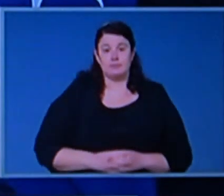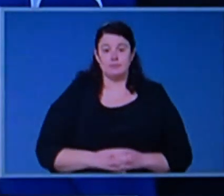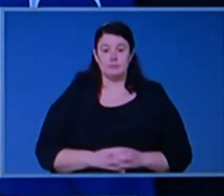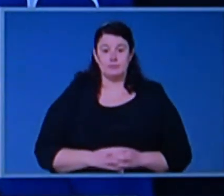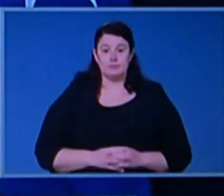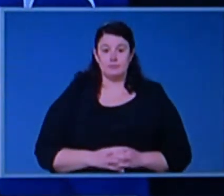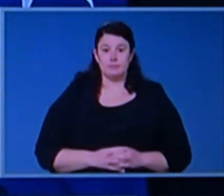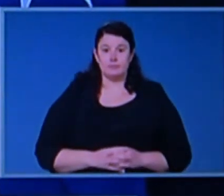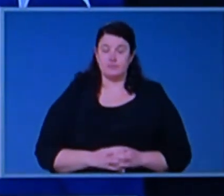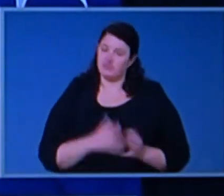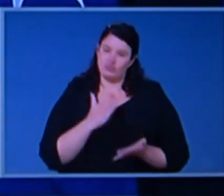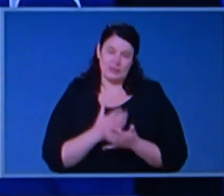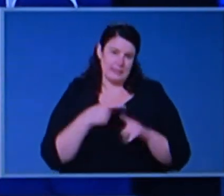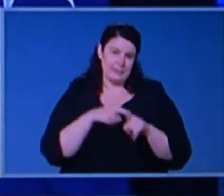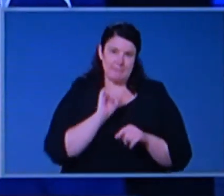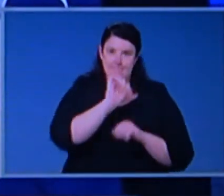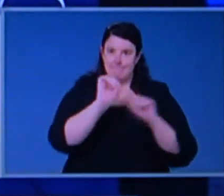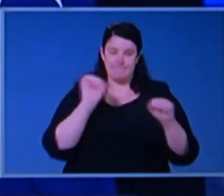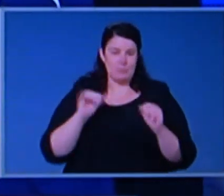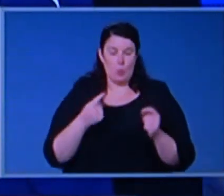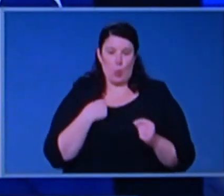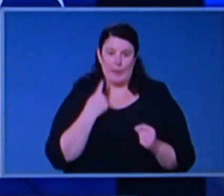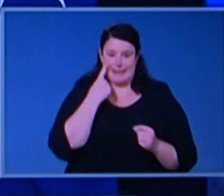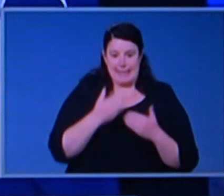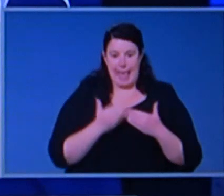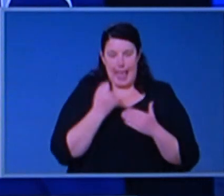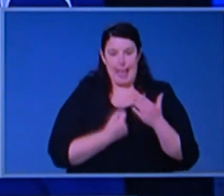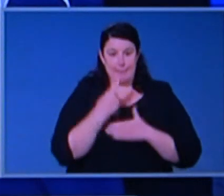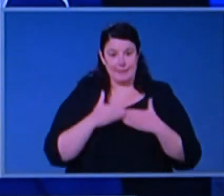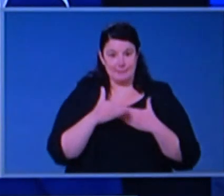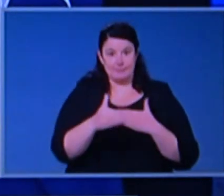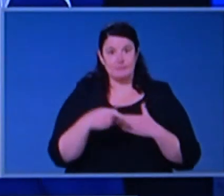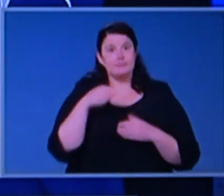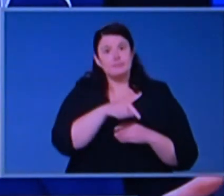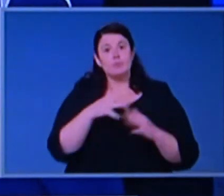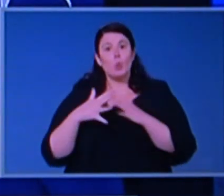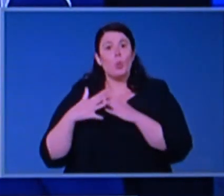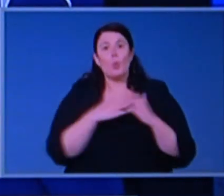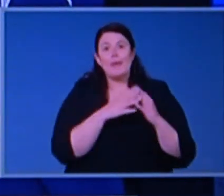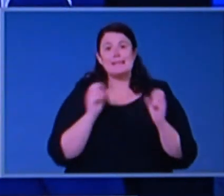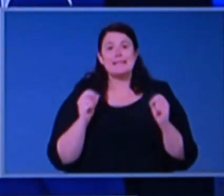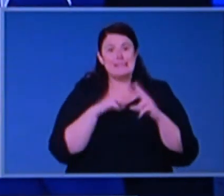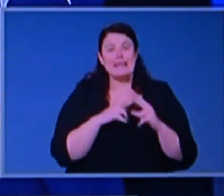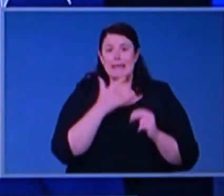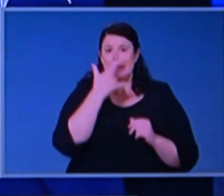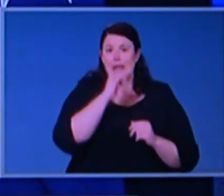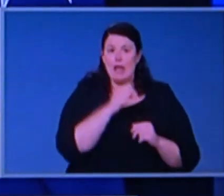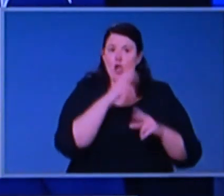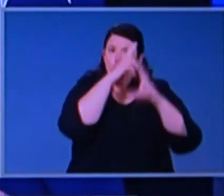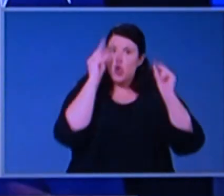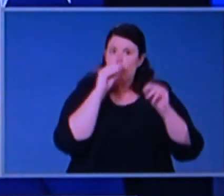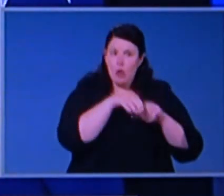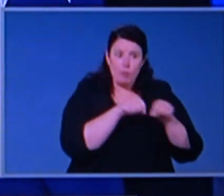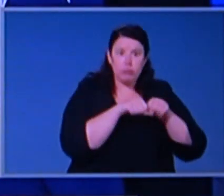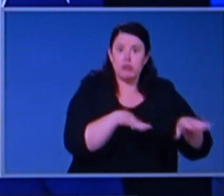depend very much on the case. We have a version of that at the moment out in Western Sydney, around the nursing home as we've had in northwest Tasmania. It's really